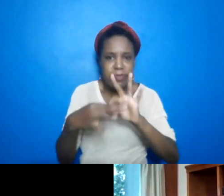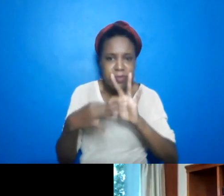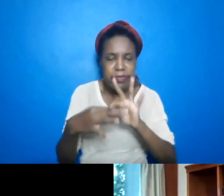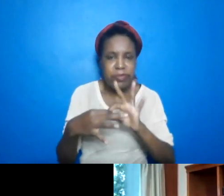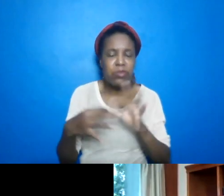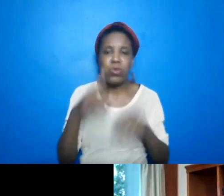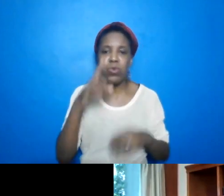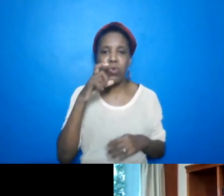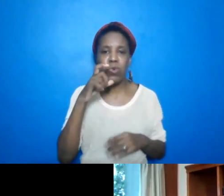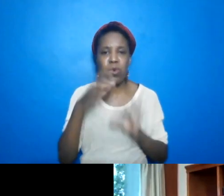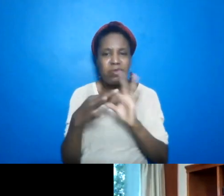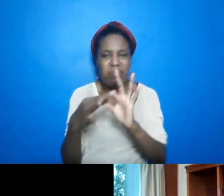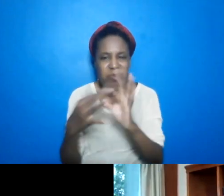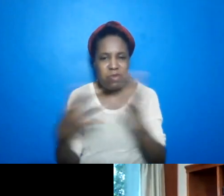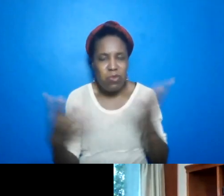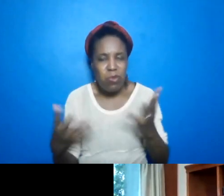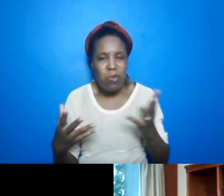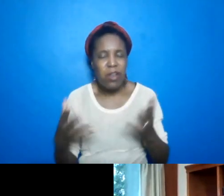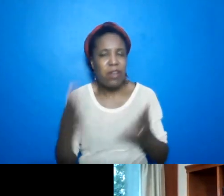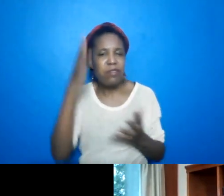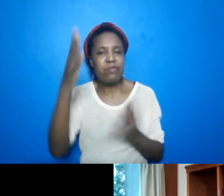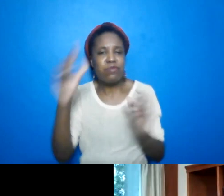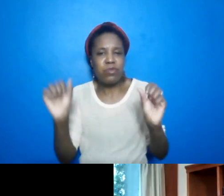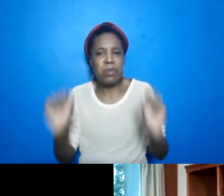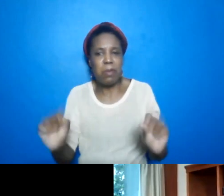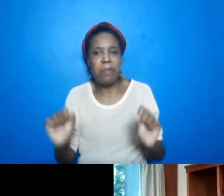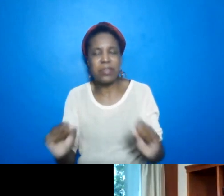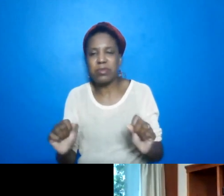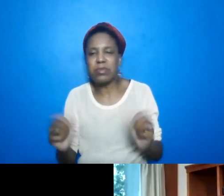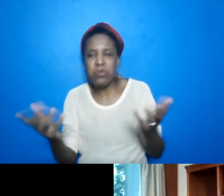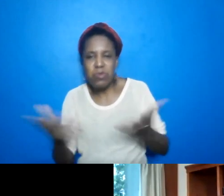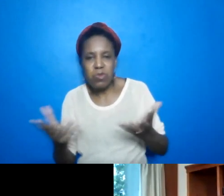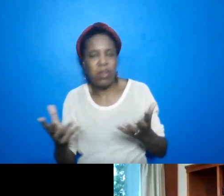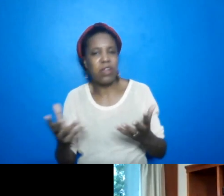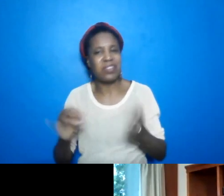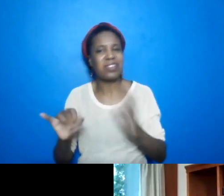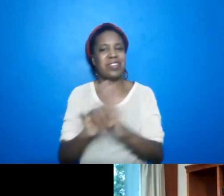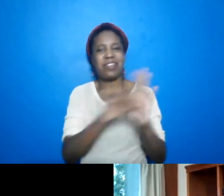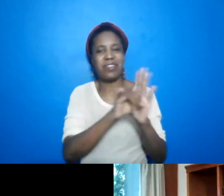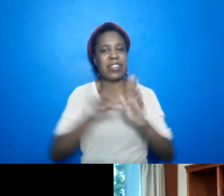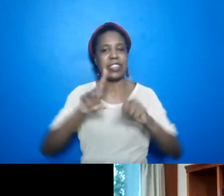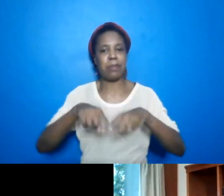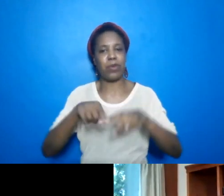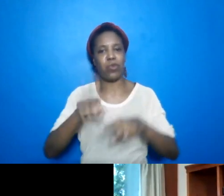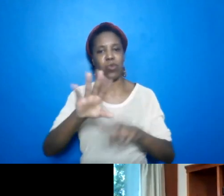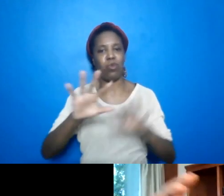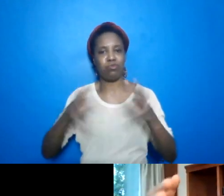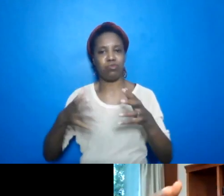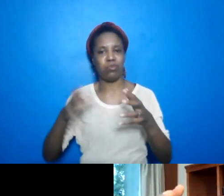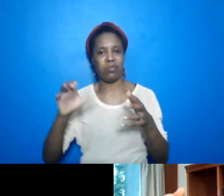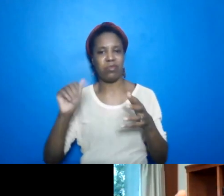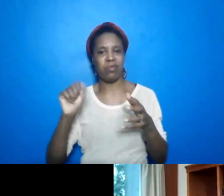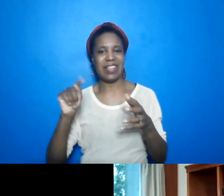right? And so that's a really difficult thing to disturb. And the fact that, middle caste